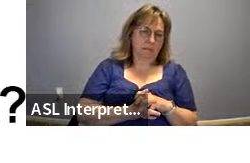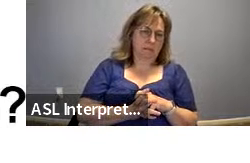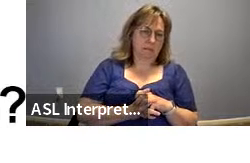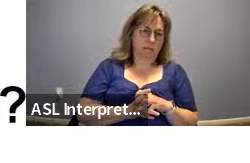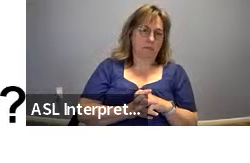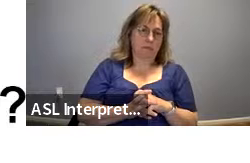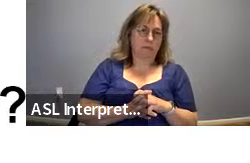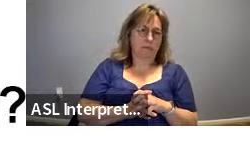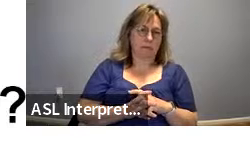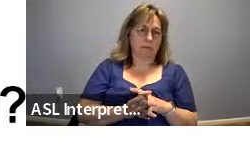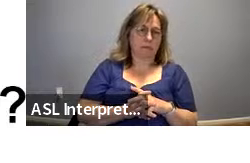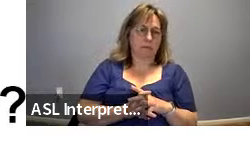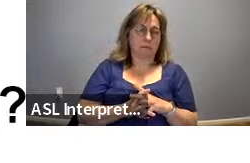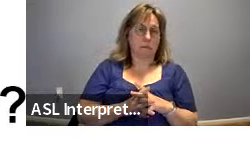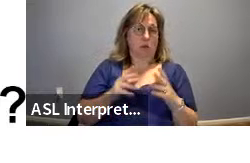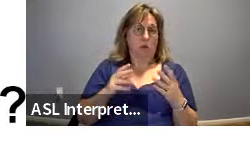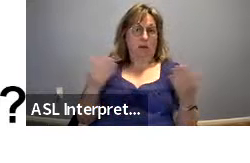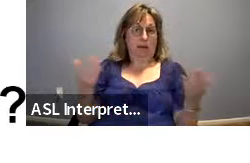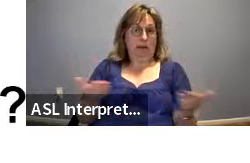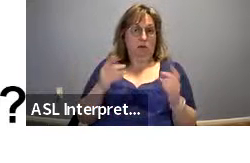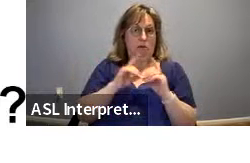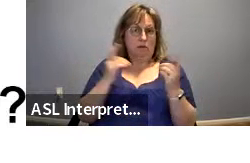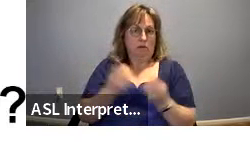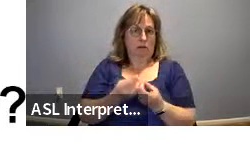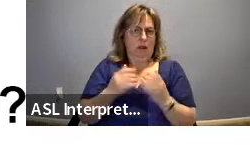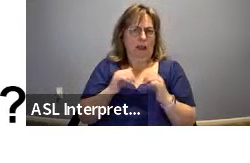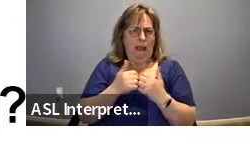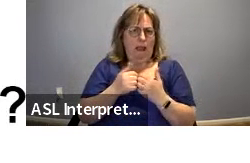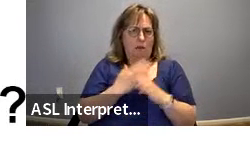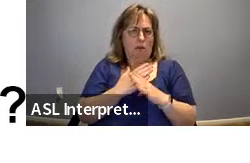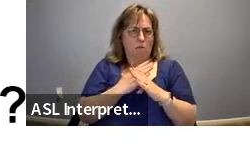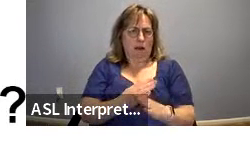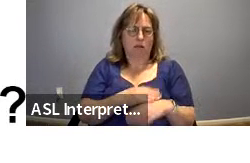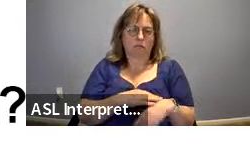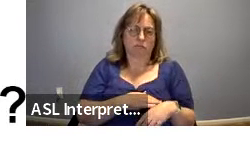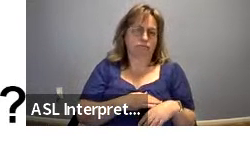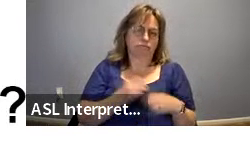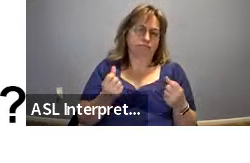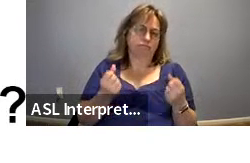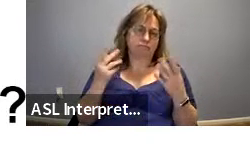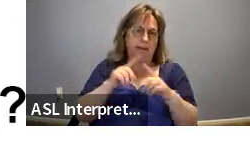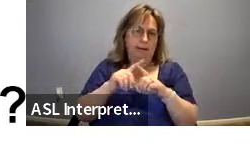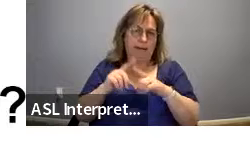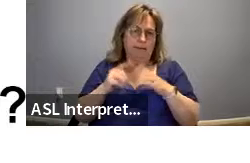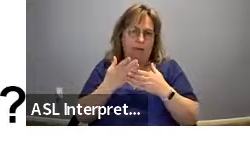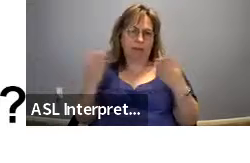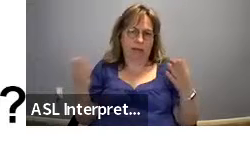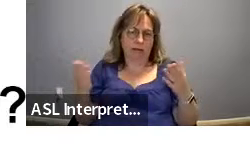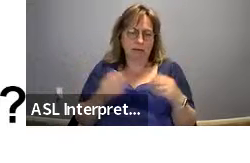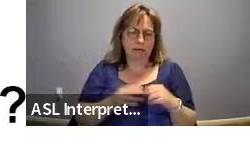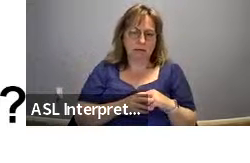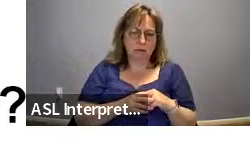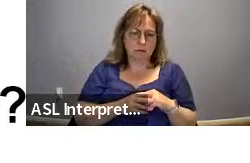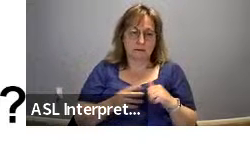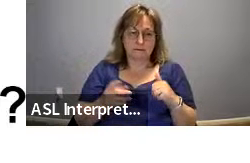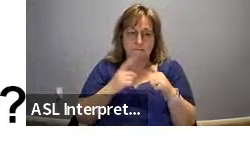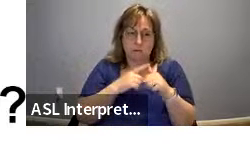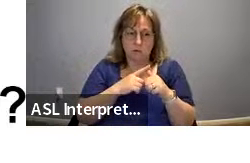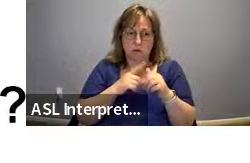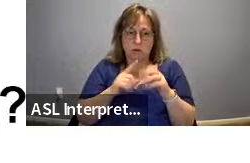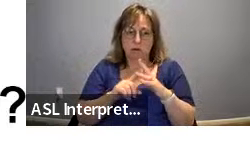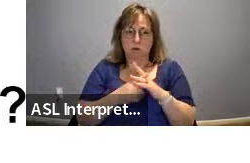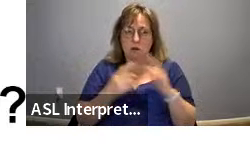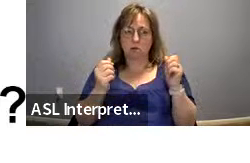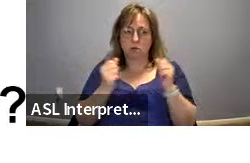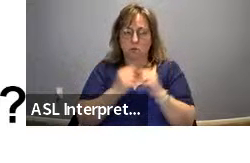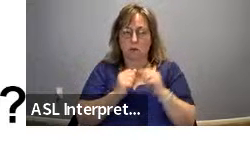So what Edmonds School District does to protect these records are many different things. It first starts with